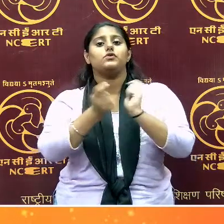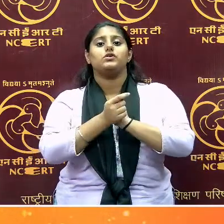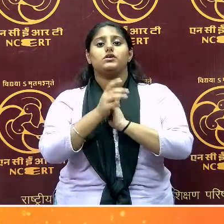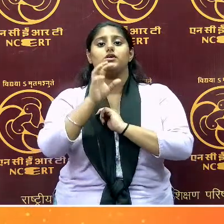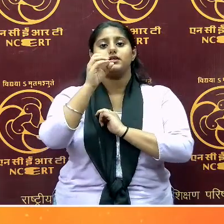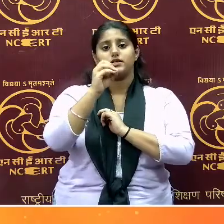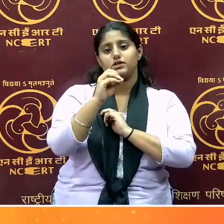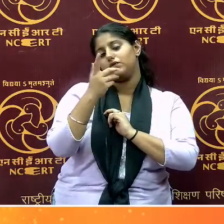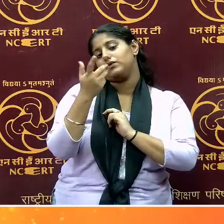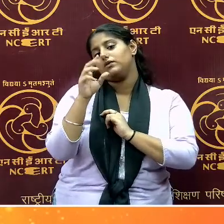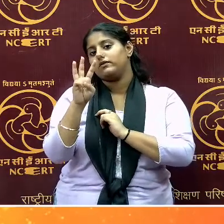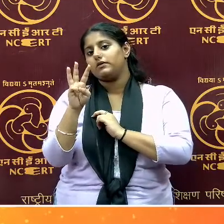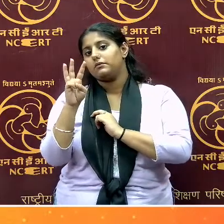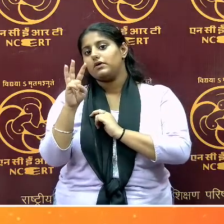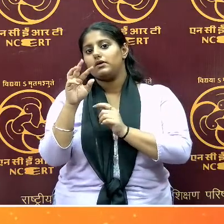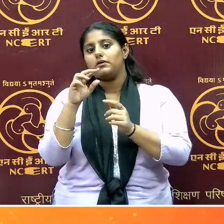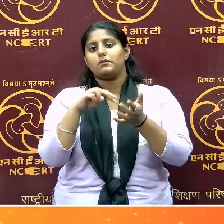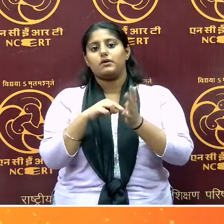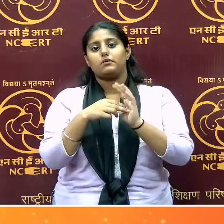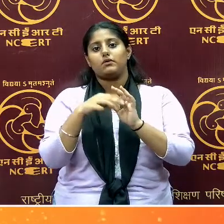and 3. That gives me